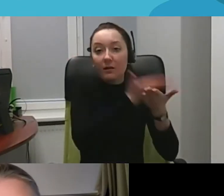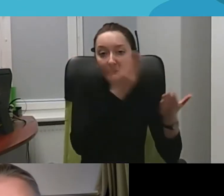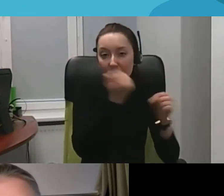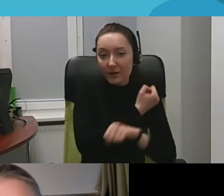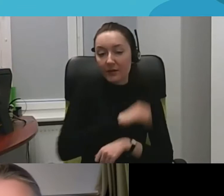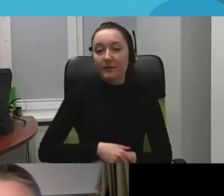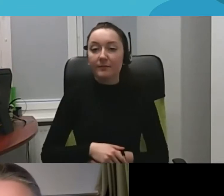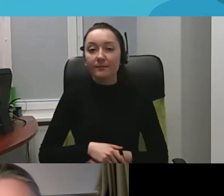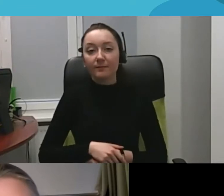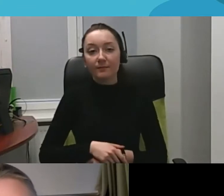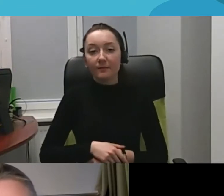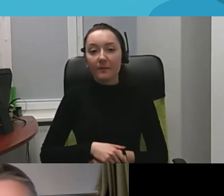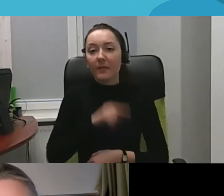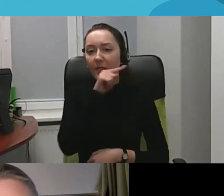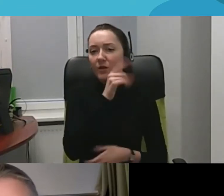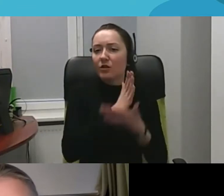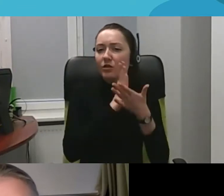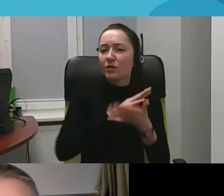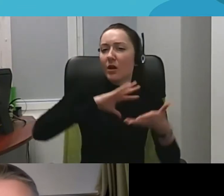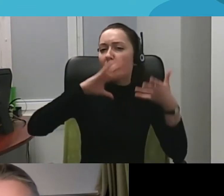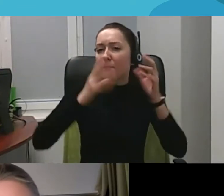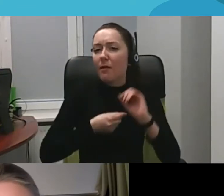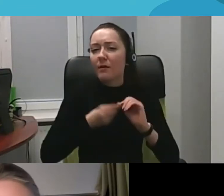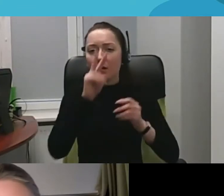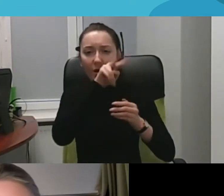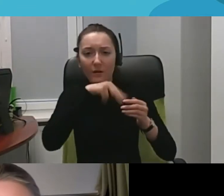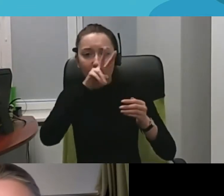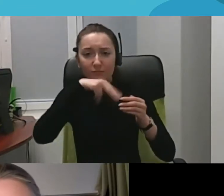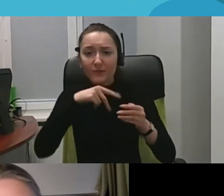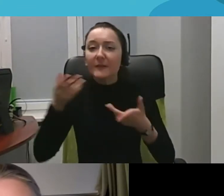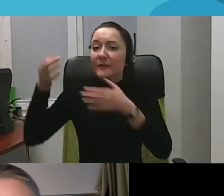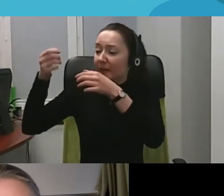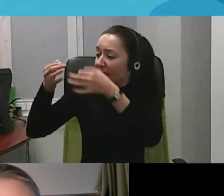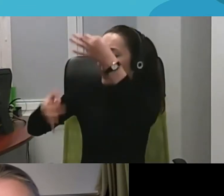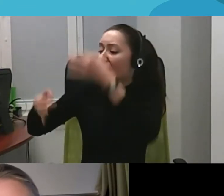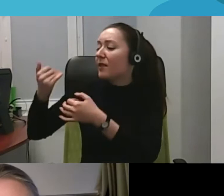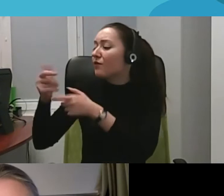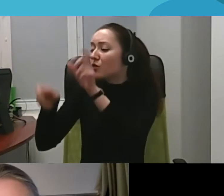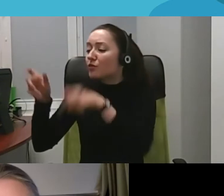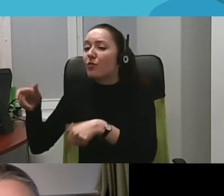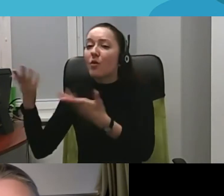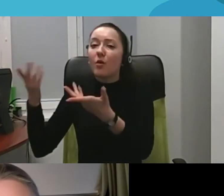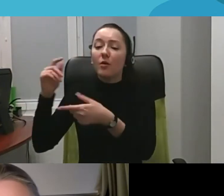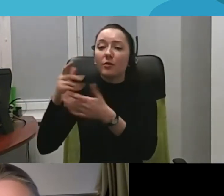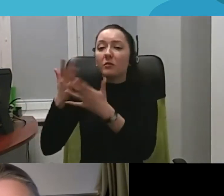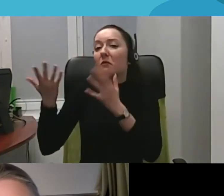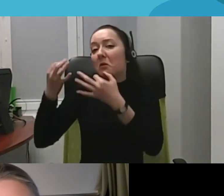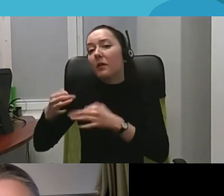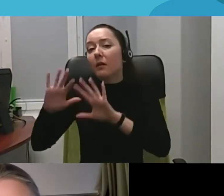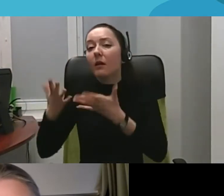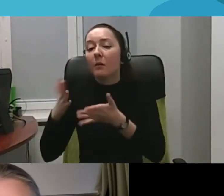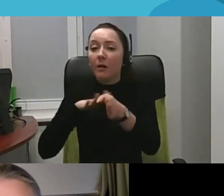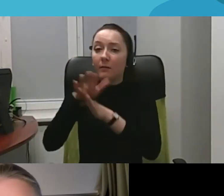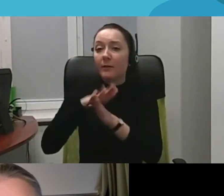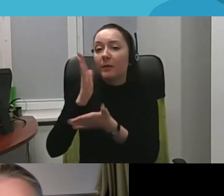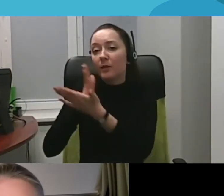to human rights. So that includes civil and political rights, social, economic, and cultural rights. And this year's report